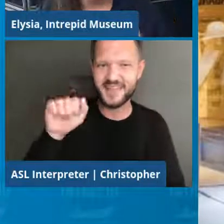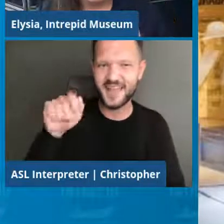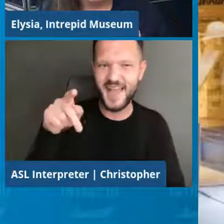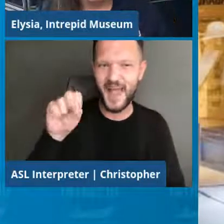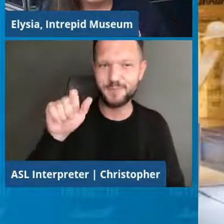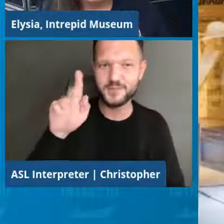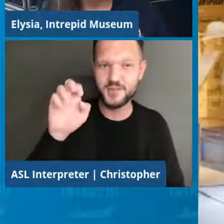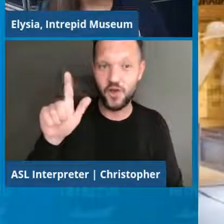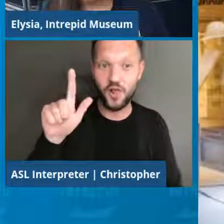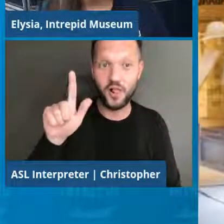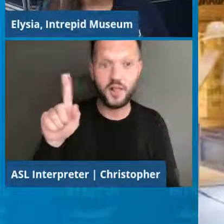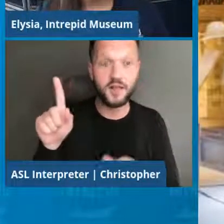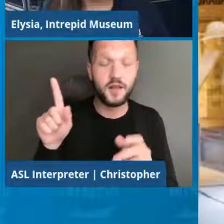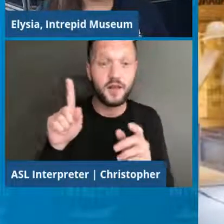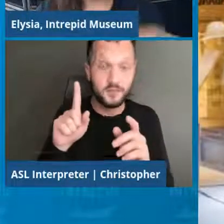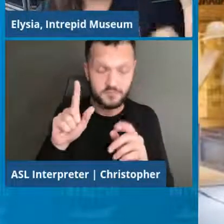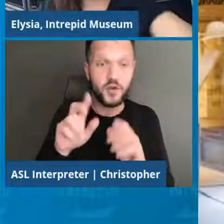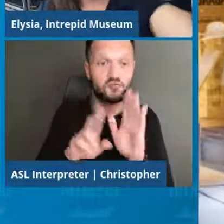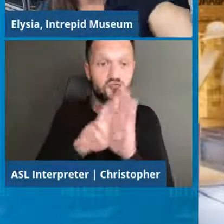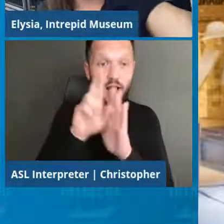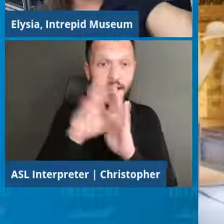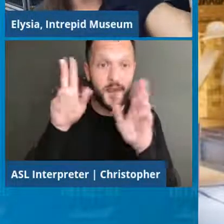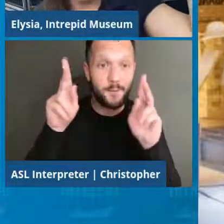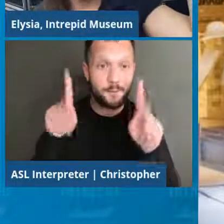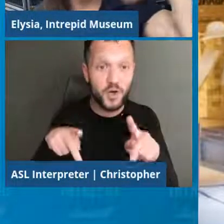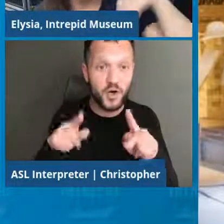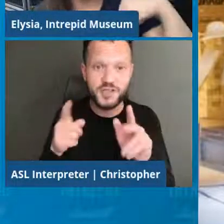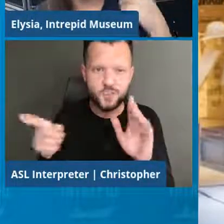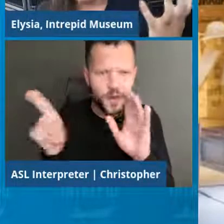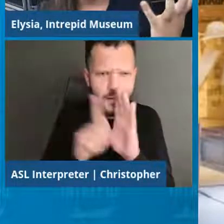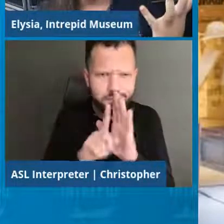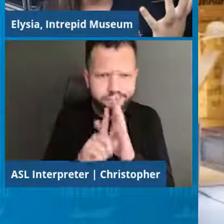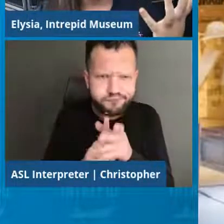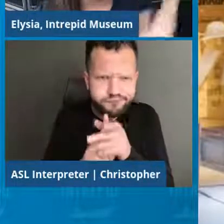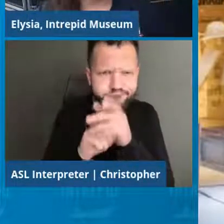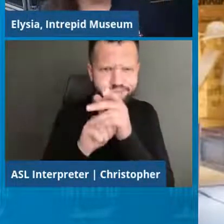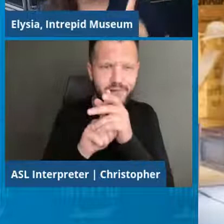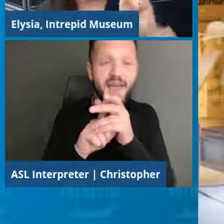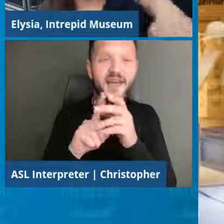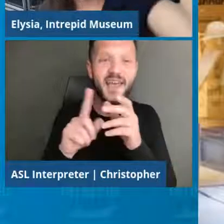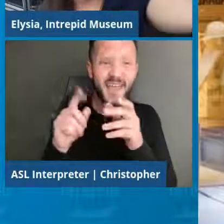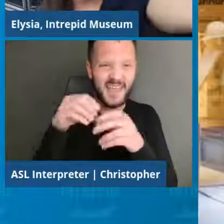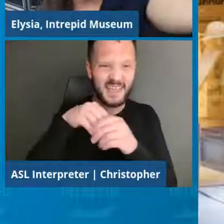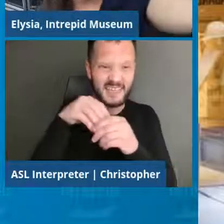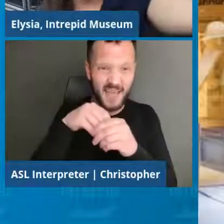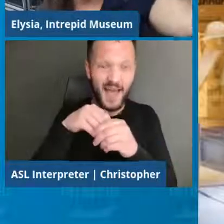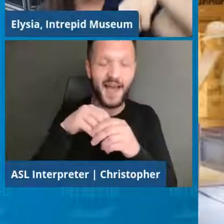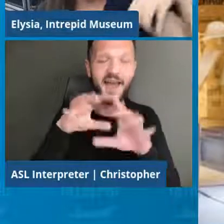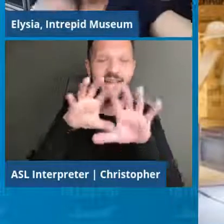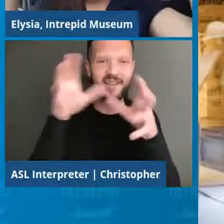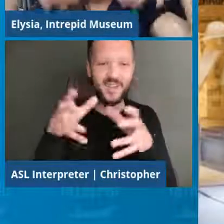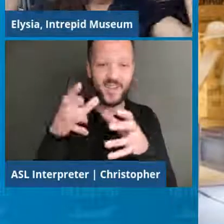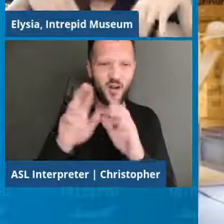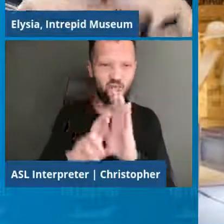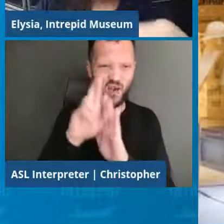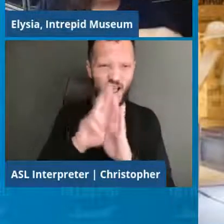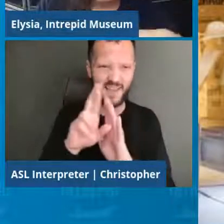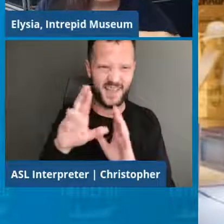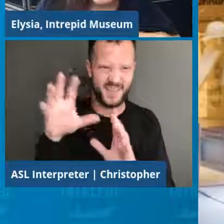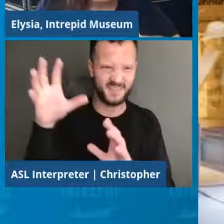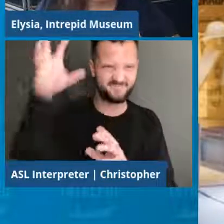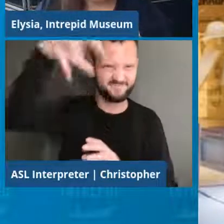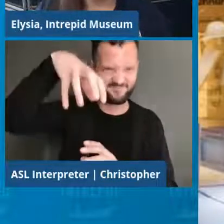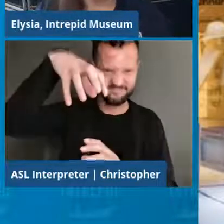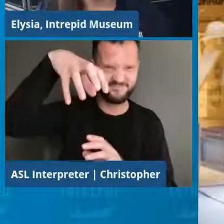into space. Now, capsules ride on the top of a rocket. The rocket, of course, is that thing that goes up into space. Lots of fire comes